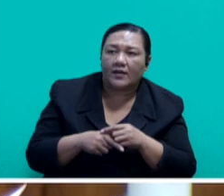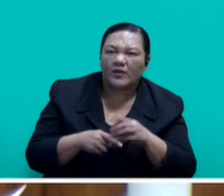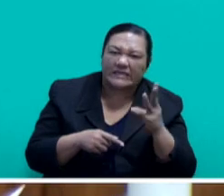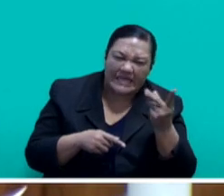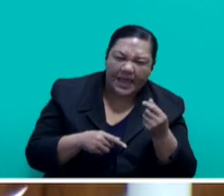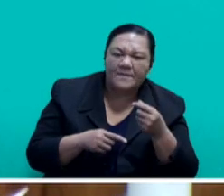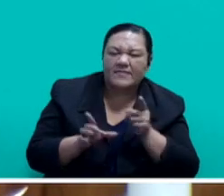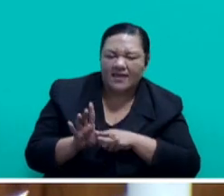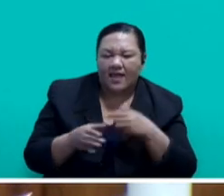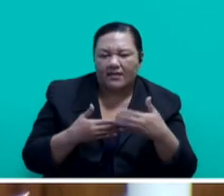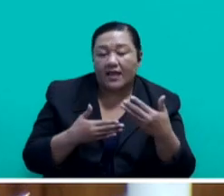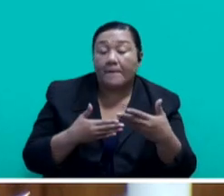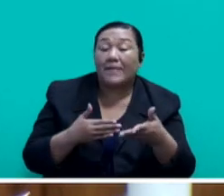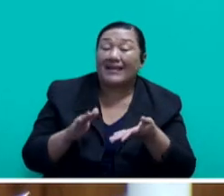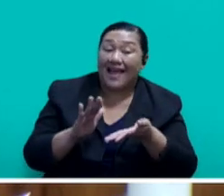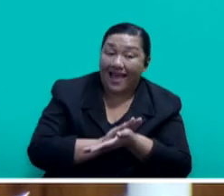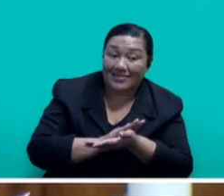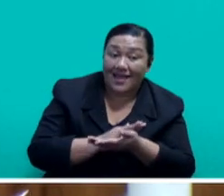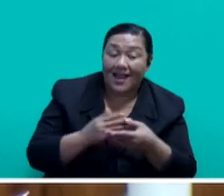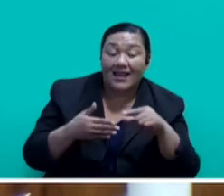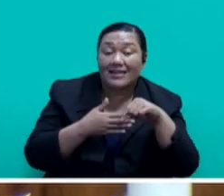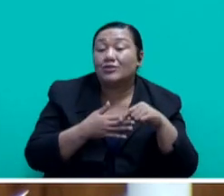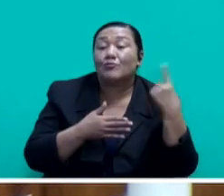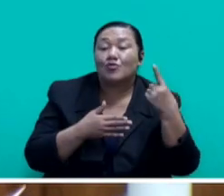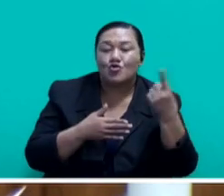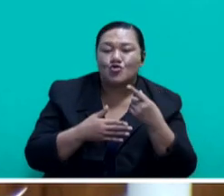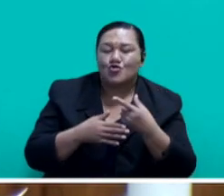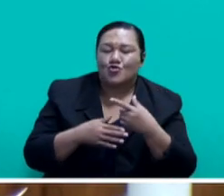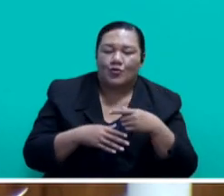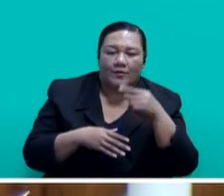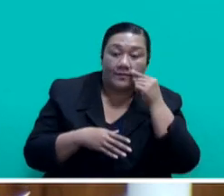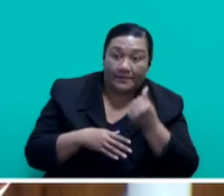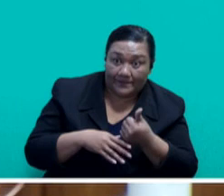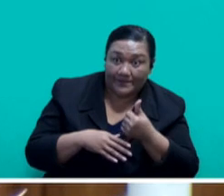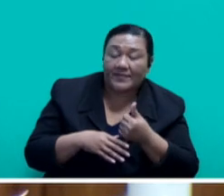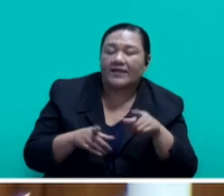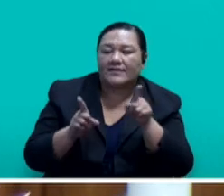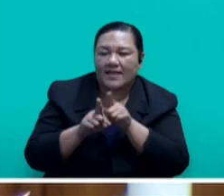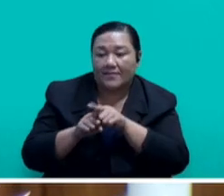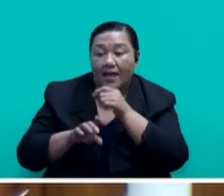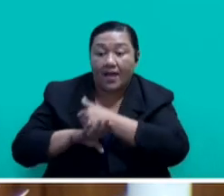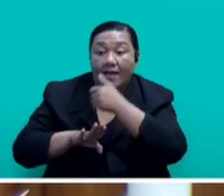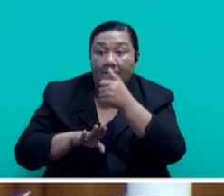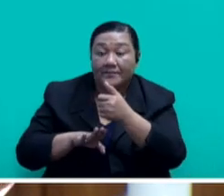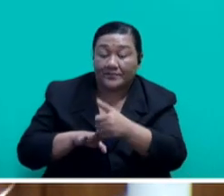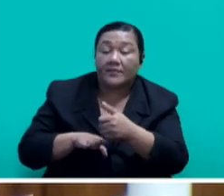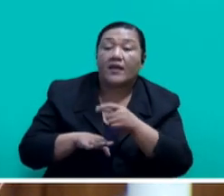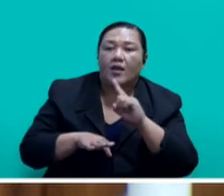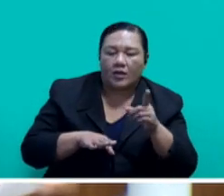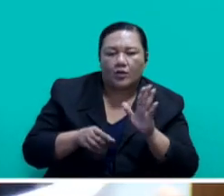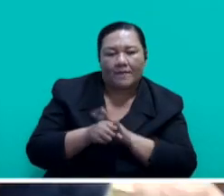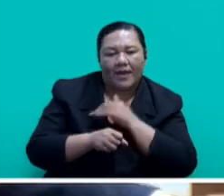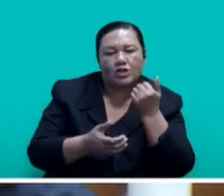But under the leadership of our Prime Minister, the coalition government will forge ahead to ensure national interest prevails at